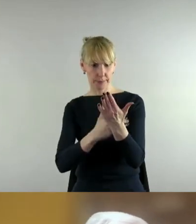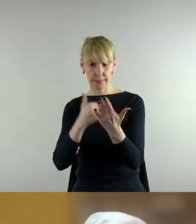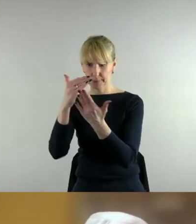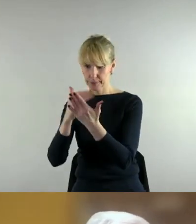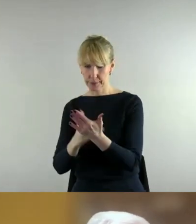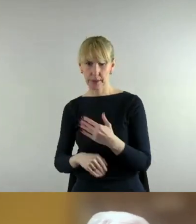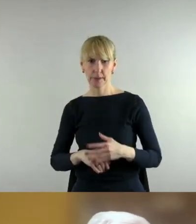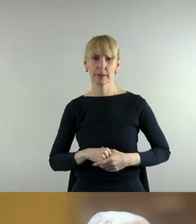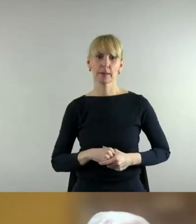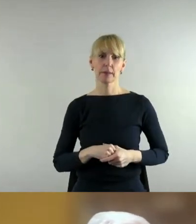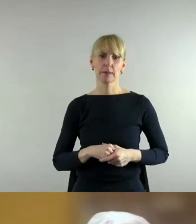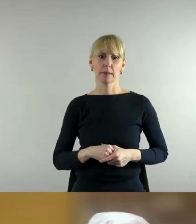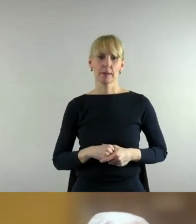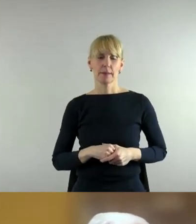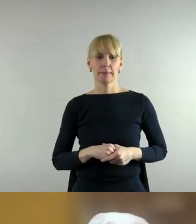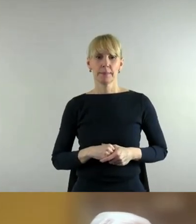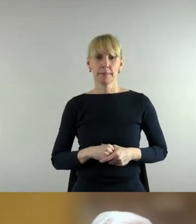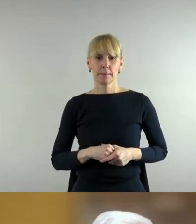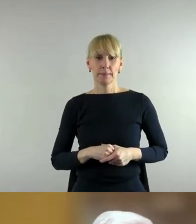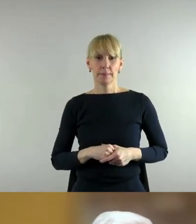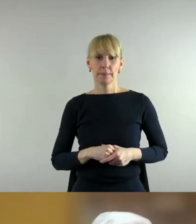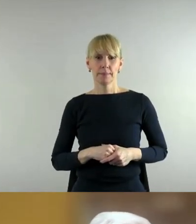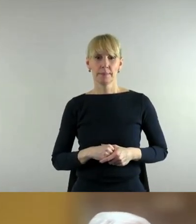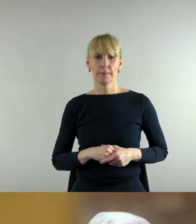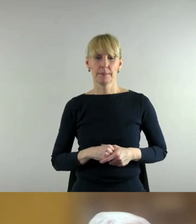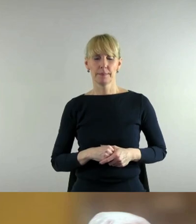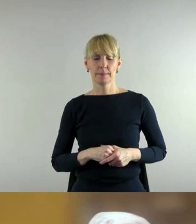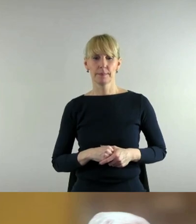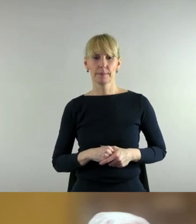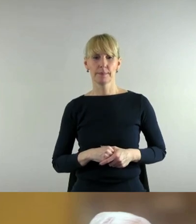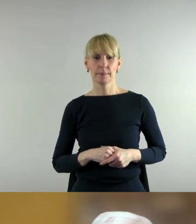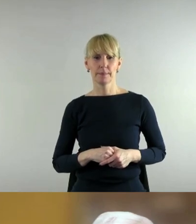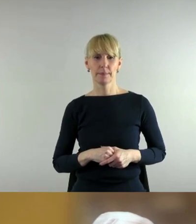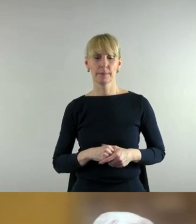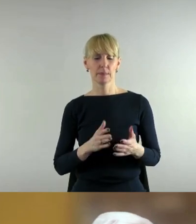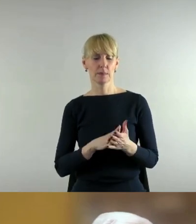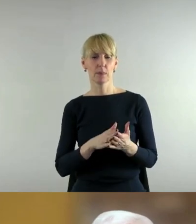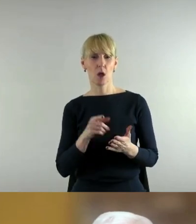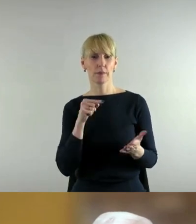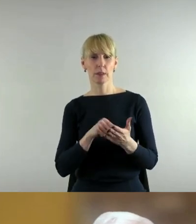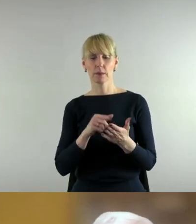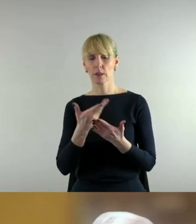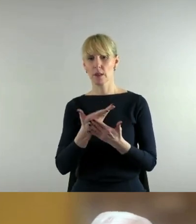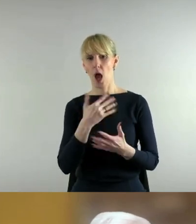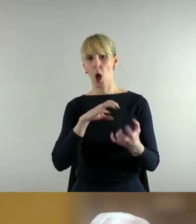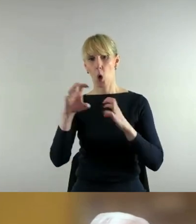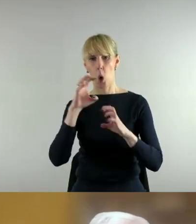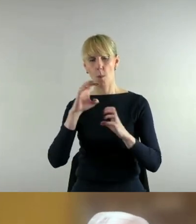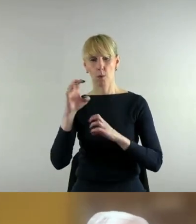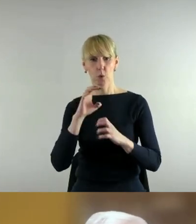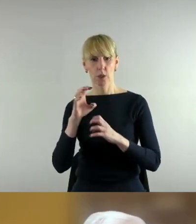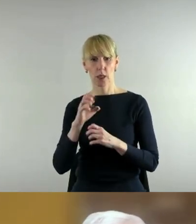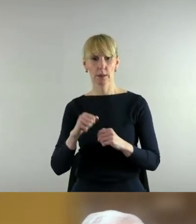precious conclusions that they have shared with us. And I have noted just a few of them, pointing to